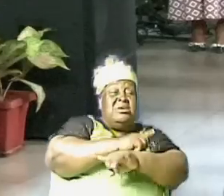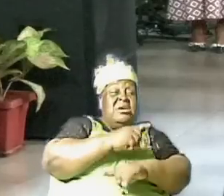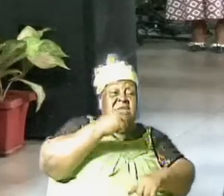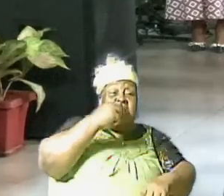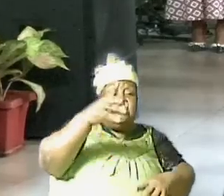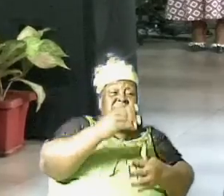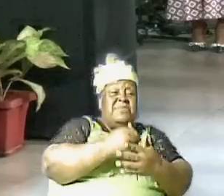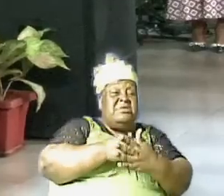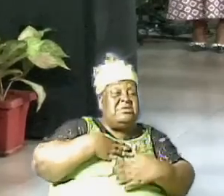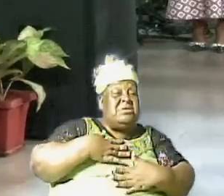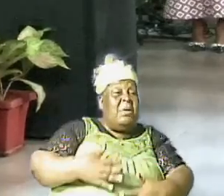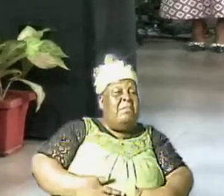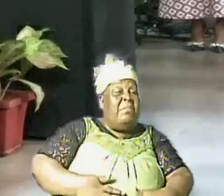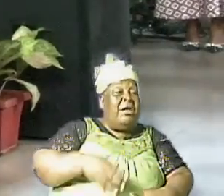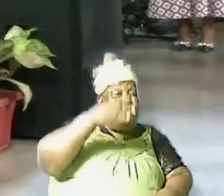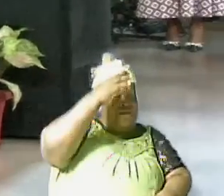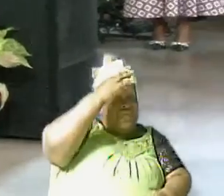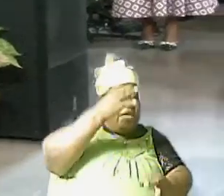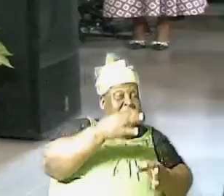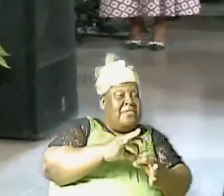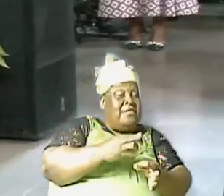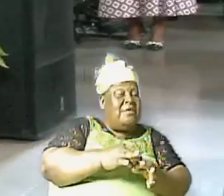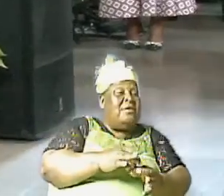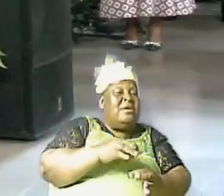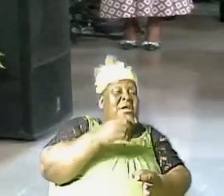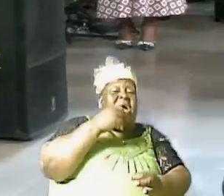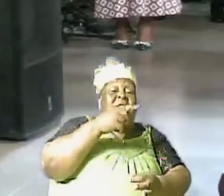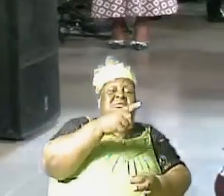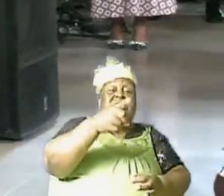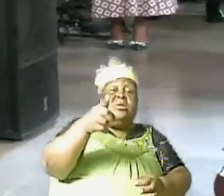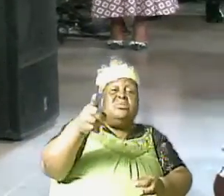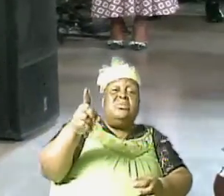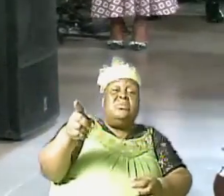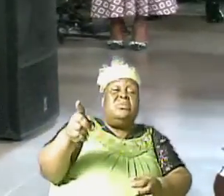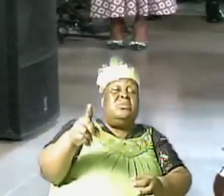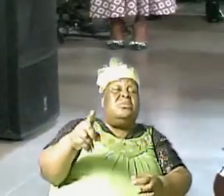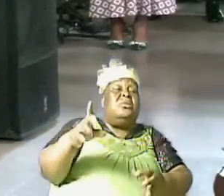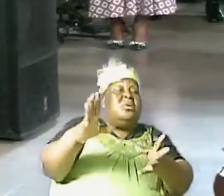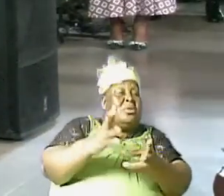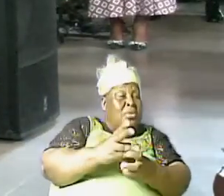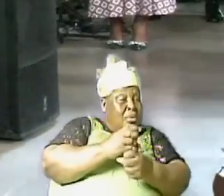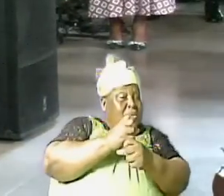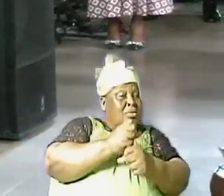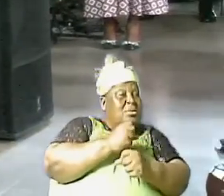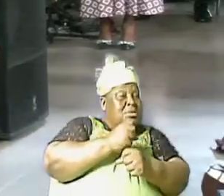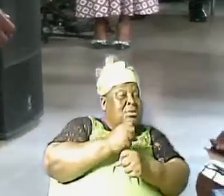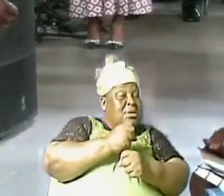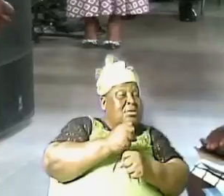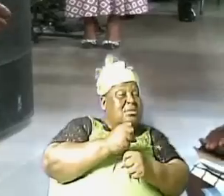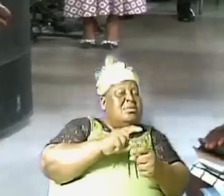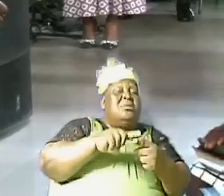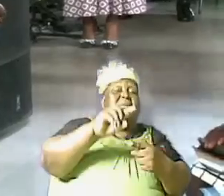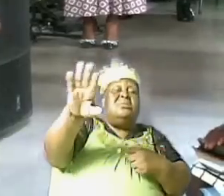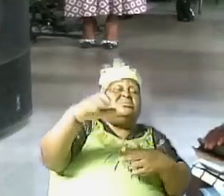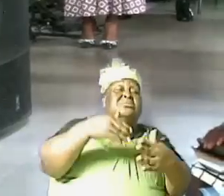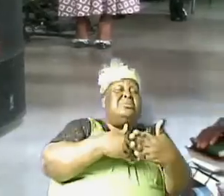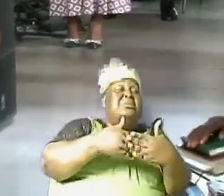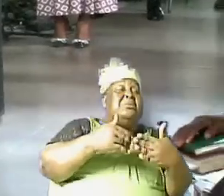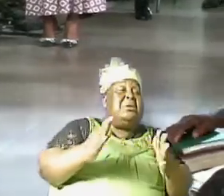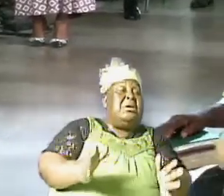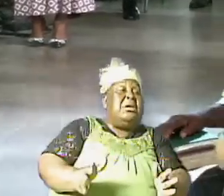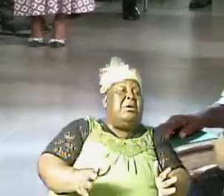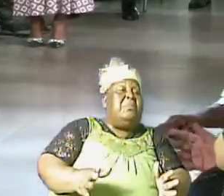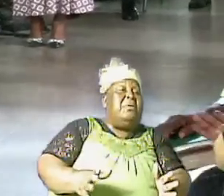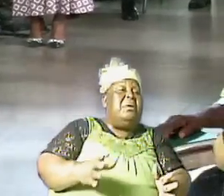to speak to somebody's faith and to tell you, just hold on to your